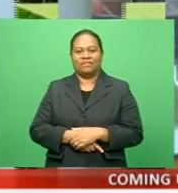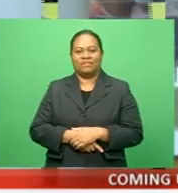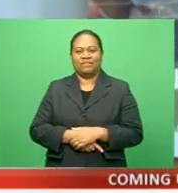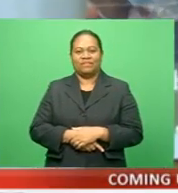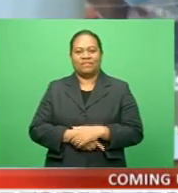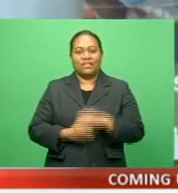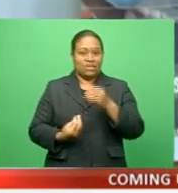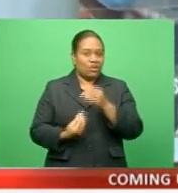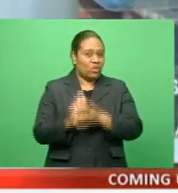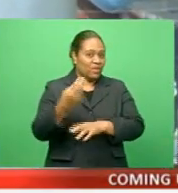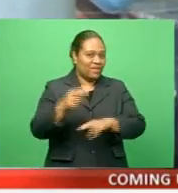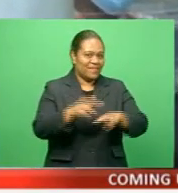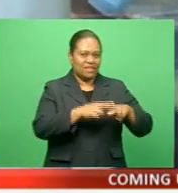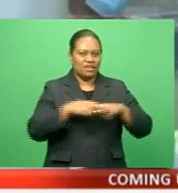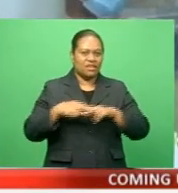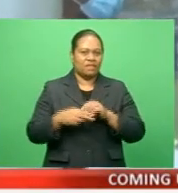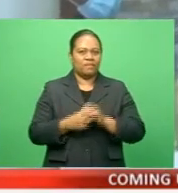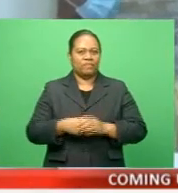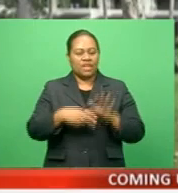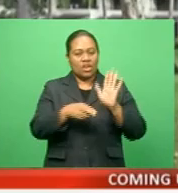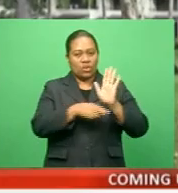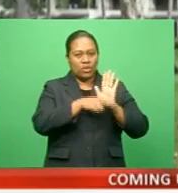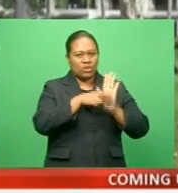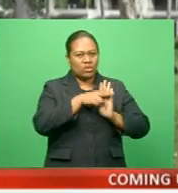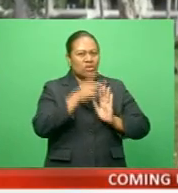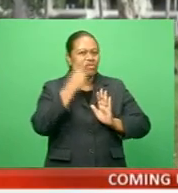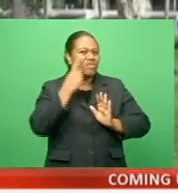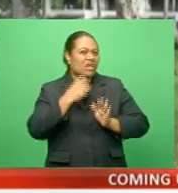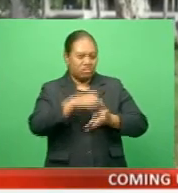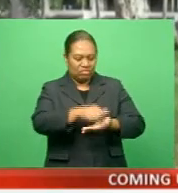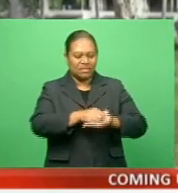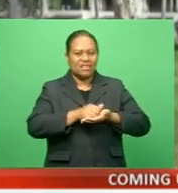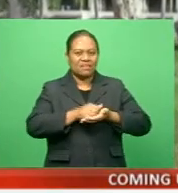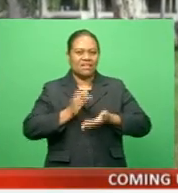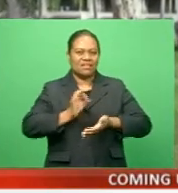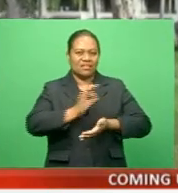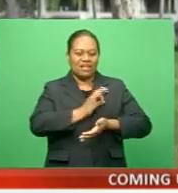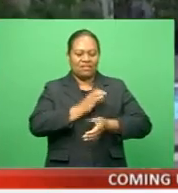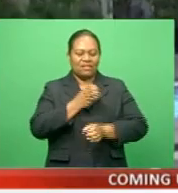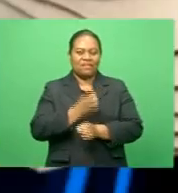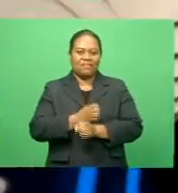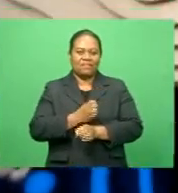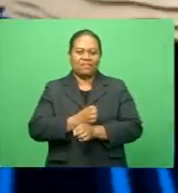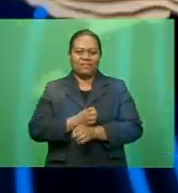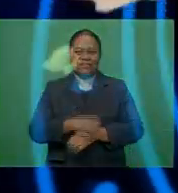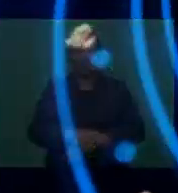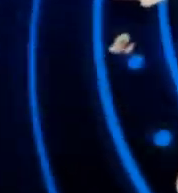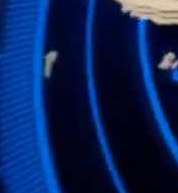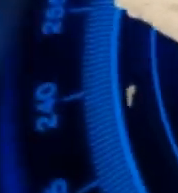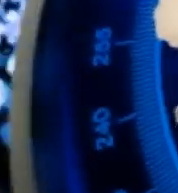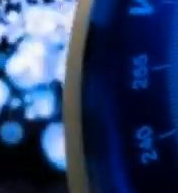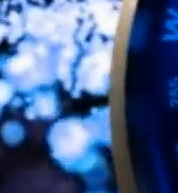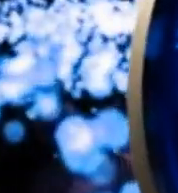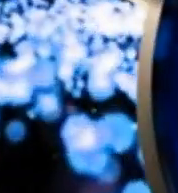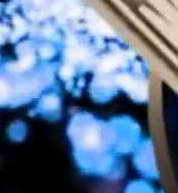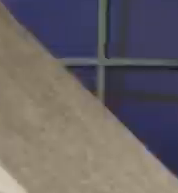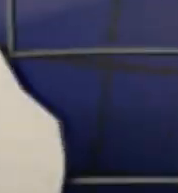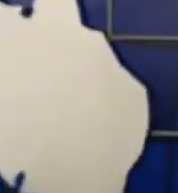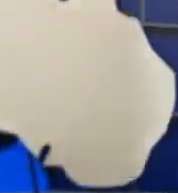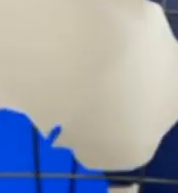And in growing Fiji, resort tries to keep maximum staff employed. Stay with us.